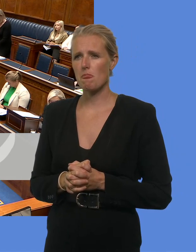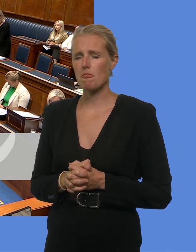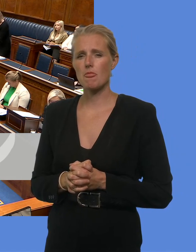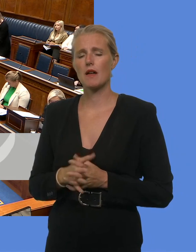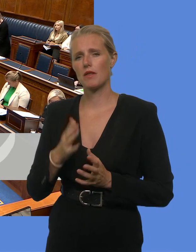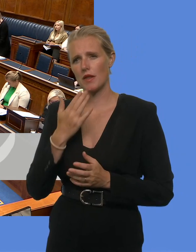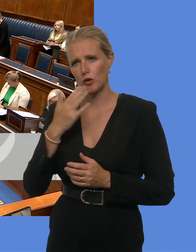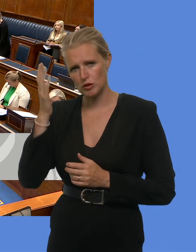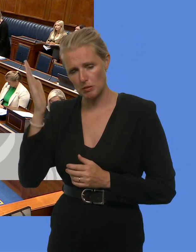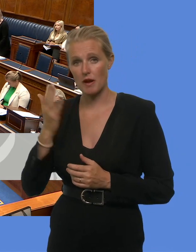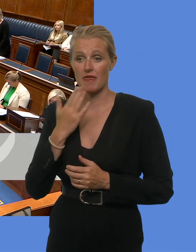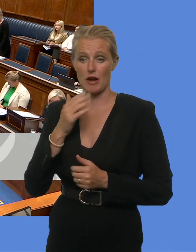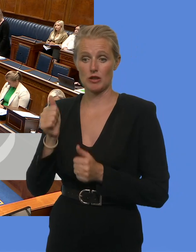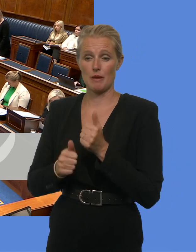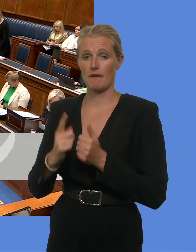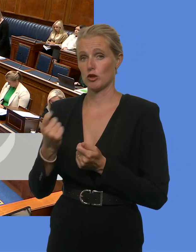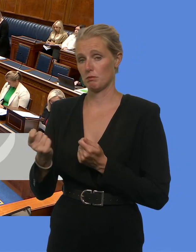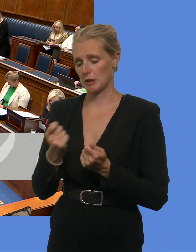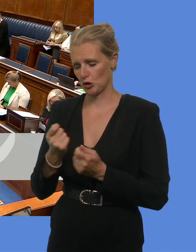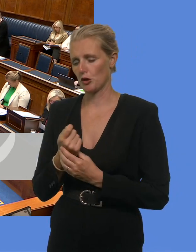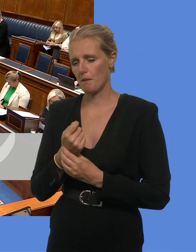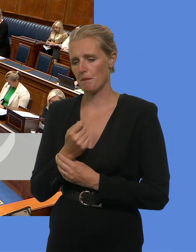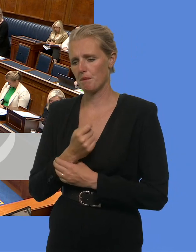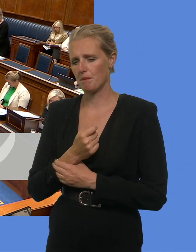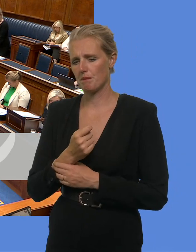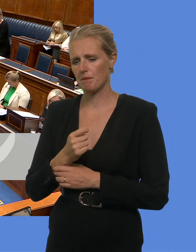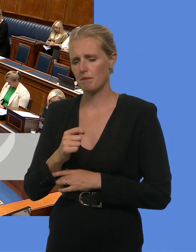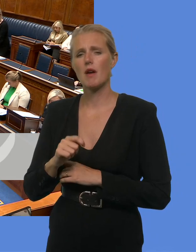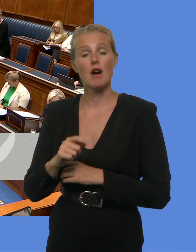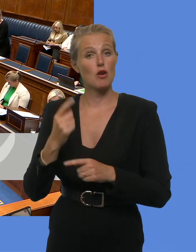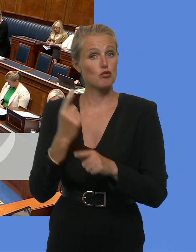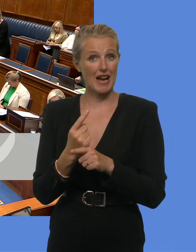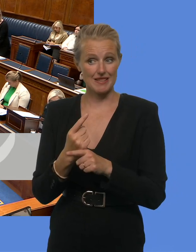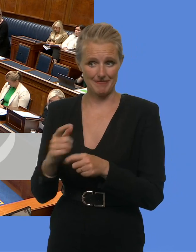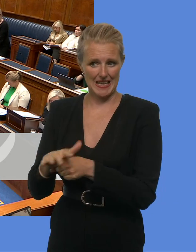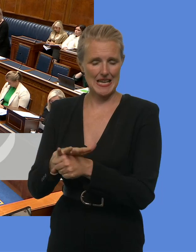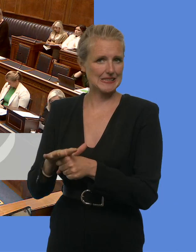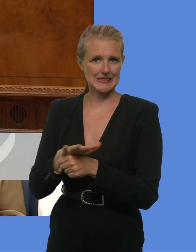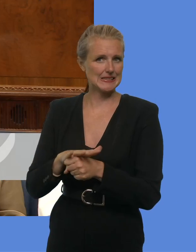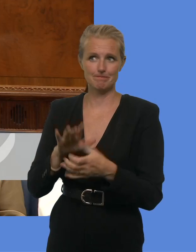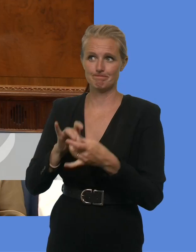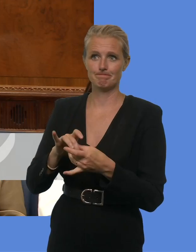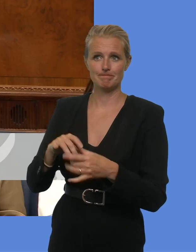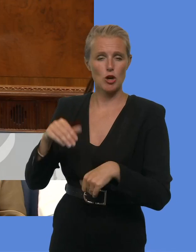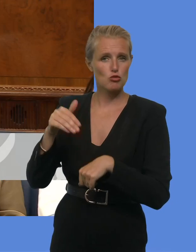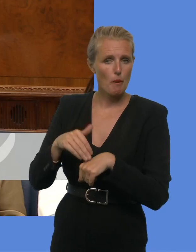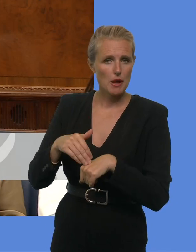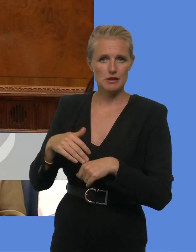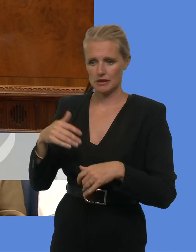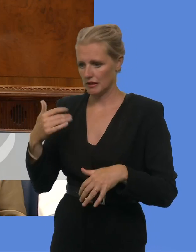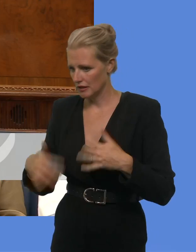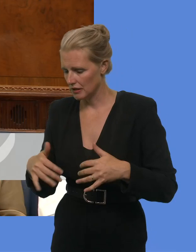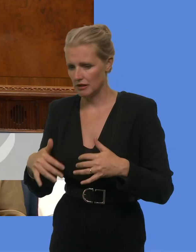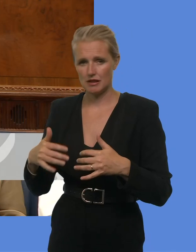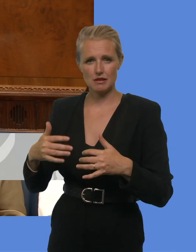thank the Deputy First Minister for her answer so far. And as you've alluded to, yes, these cases are very complex and they are historic. So